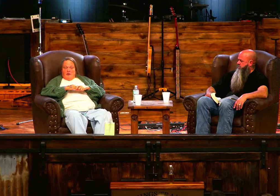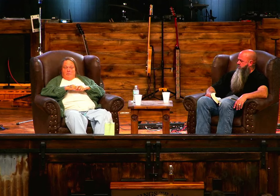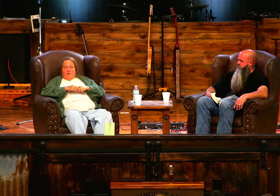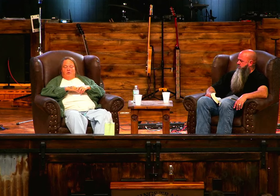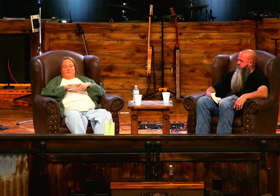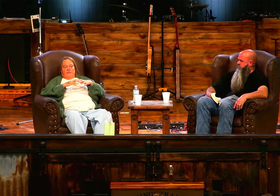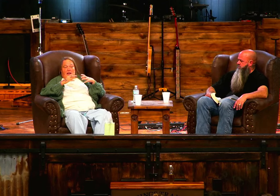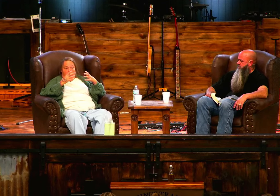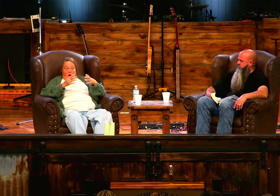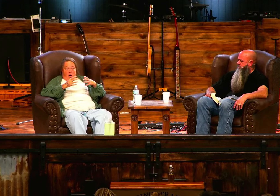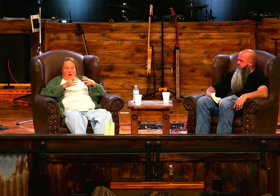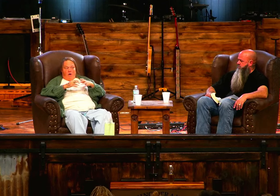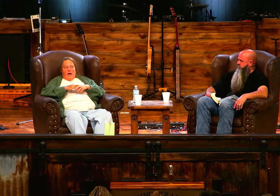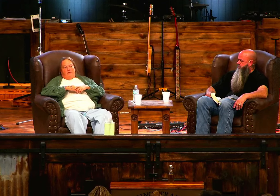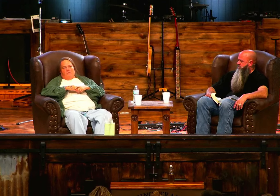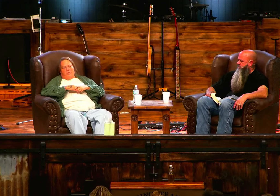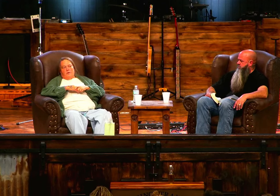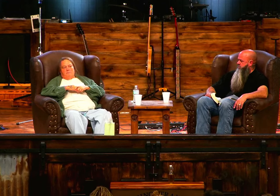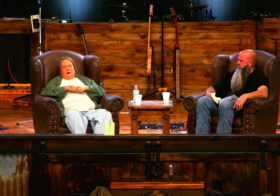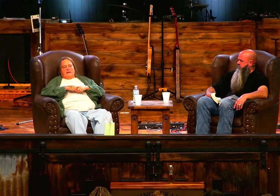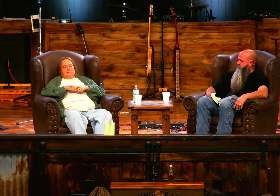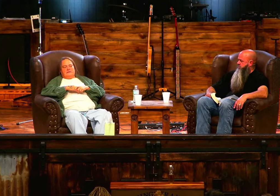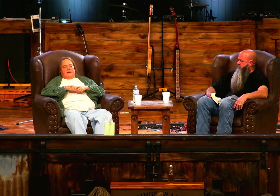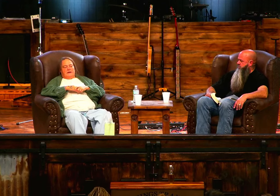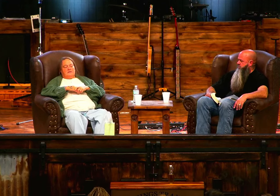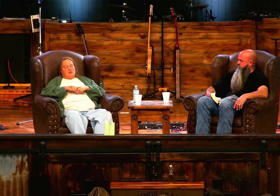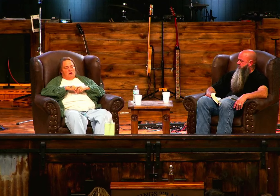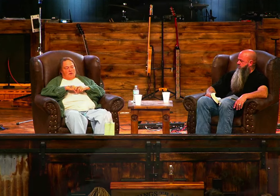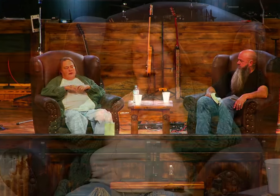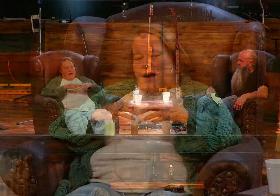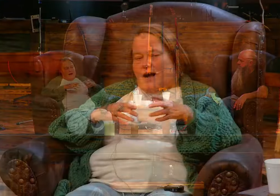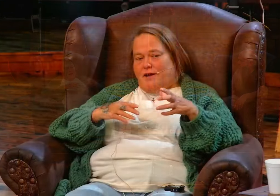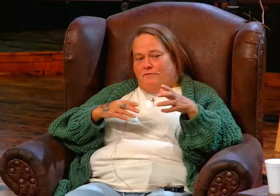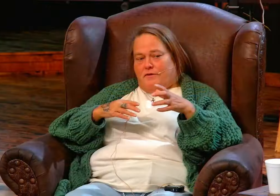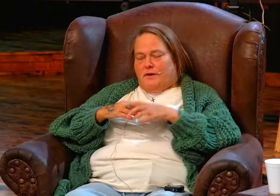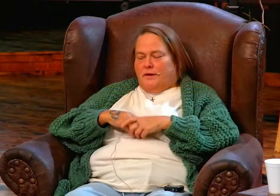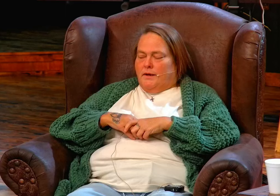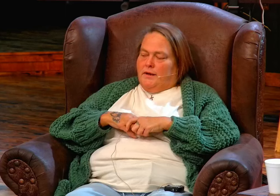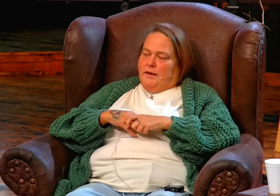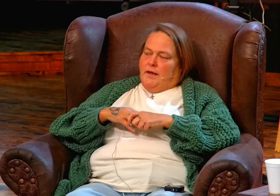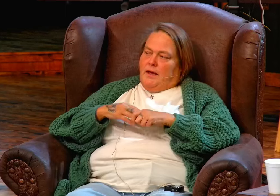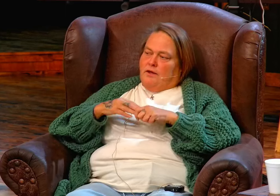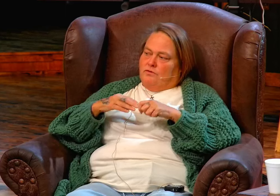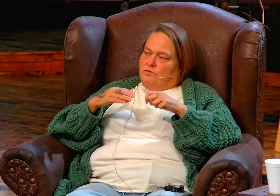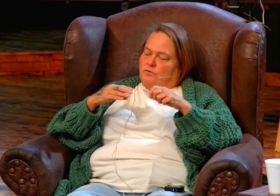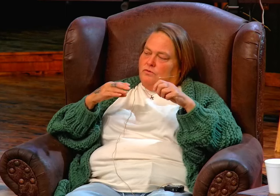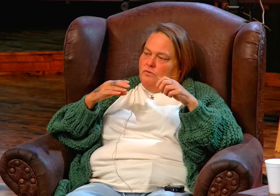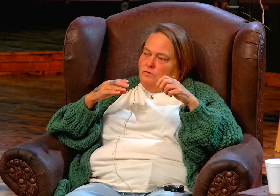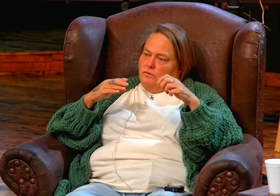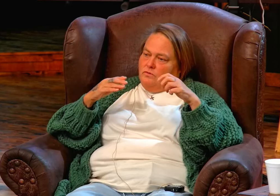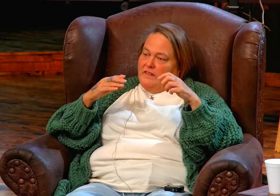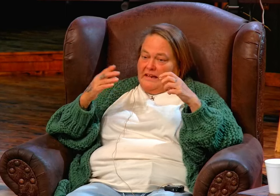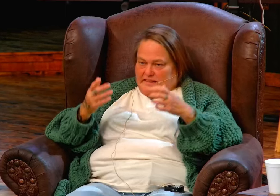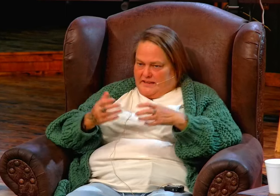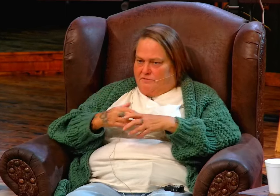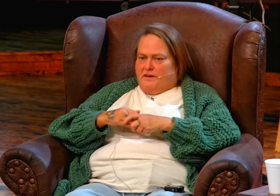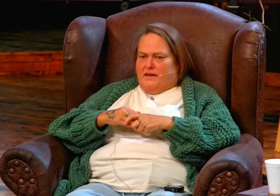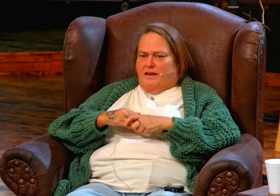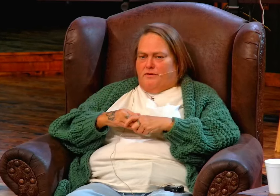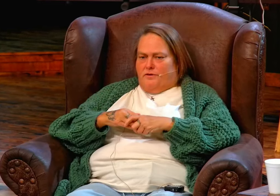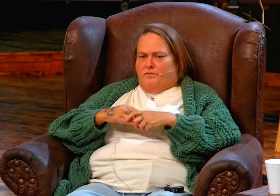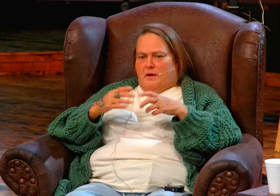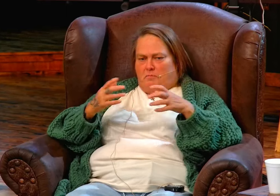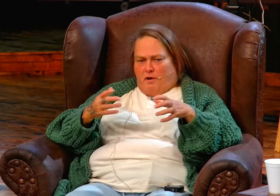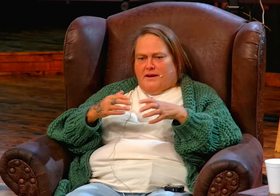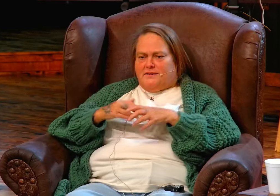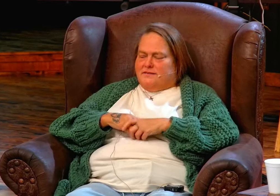of people. They all have one mindset. It's called a hive. And they live